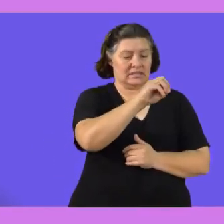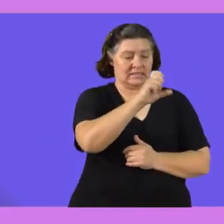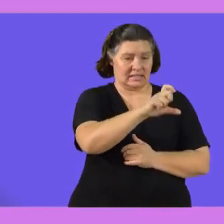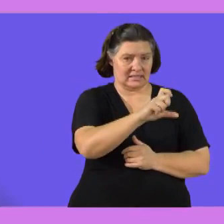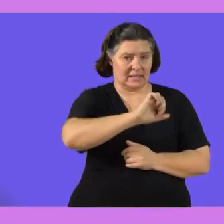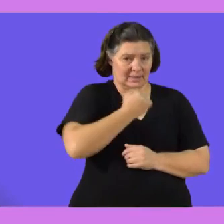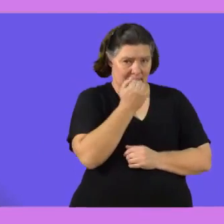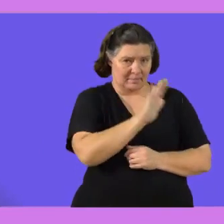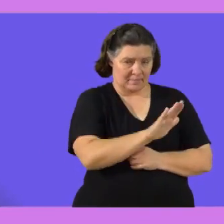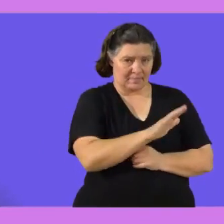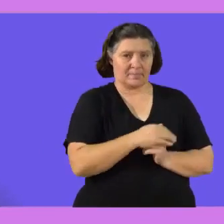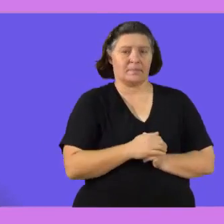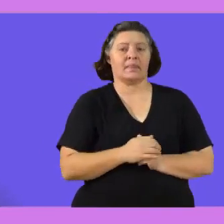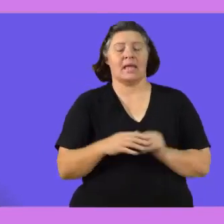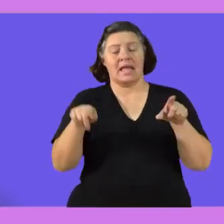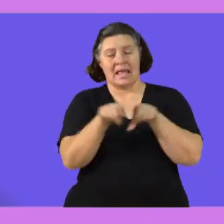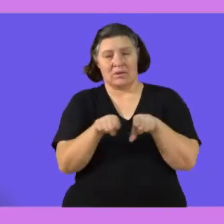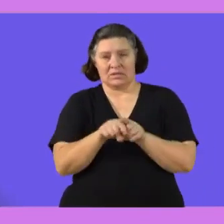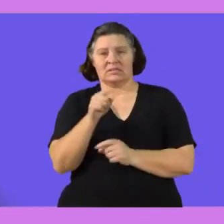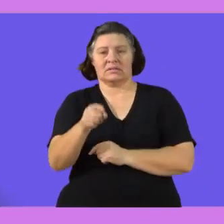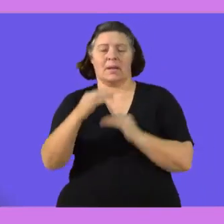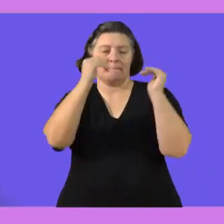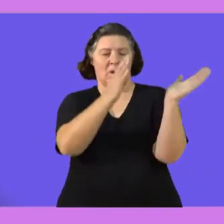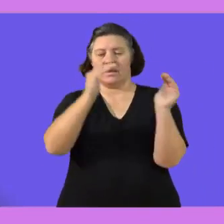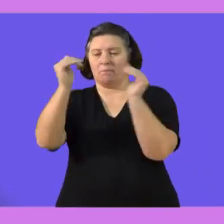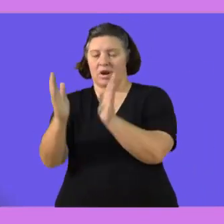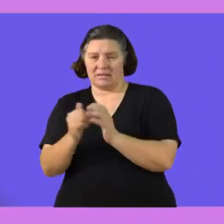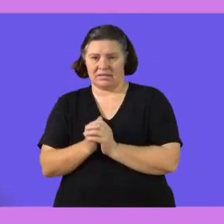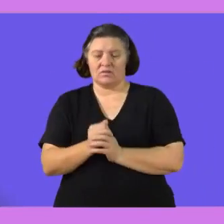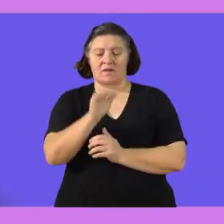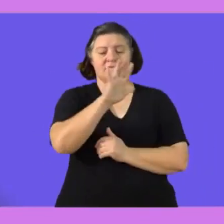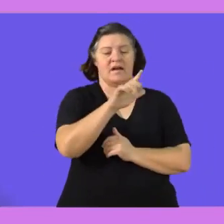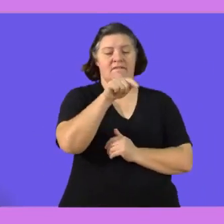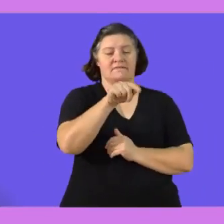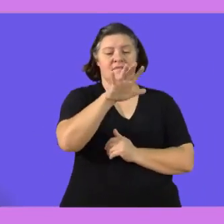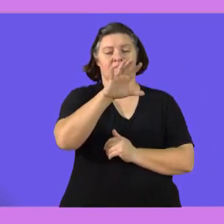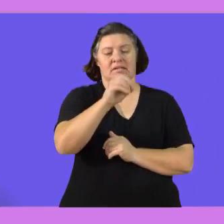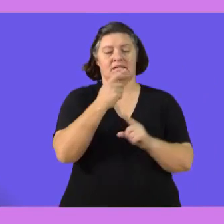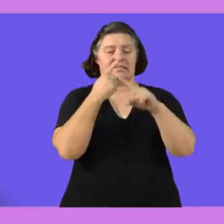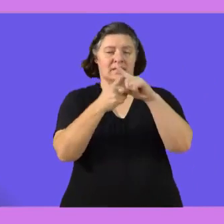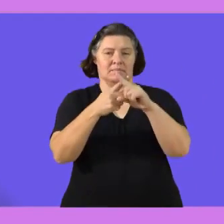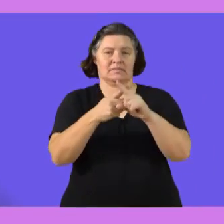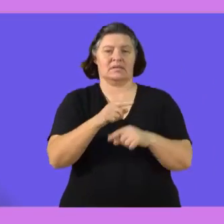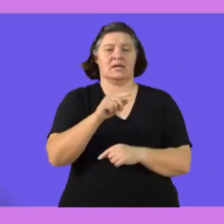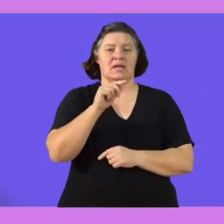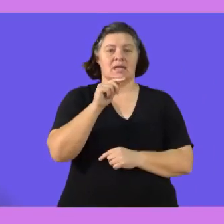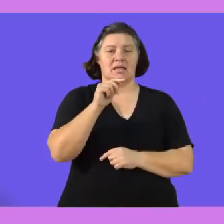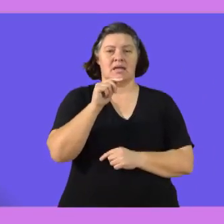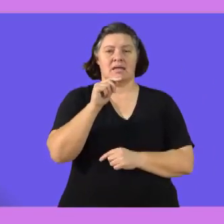20 cents. And I'm going to simplify the values in bracket by saying 5.50 multiplied by